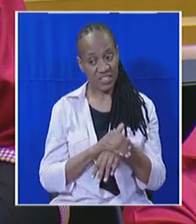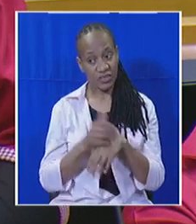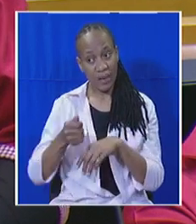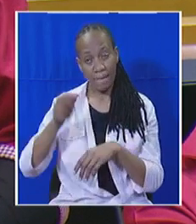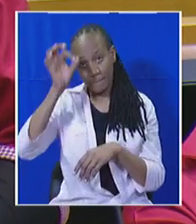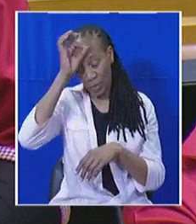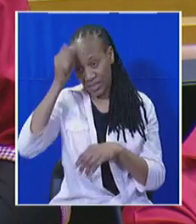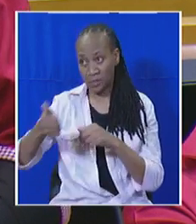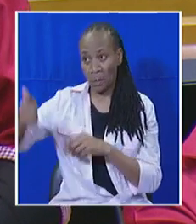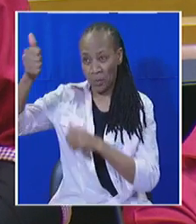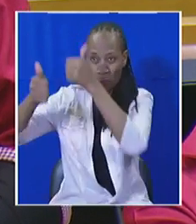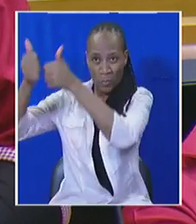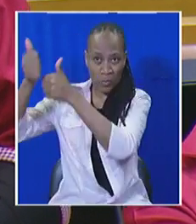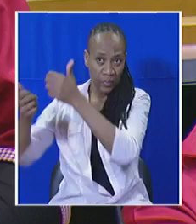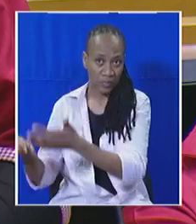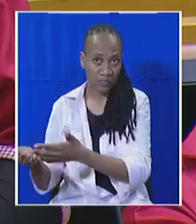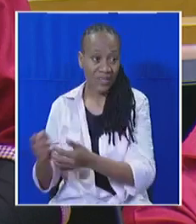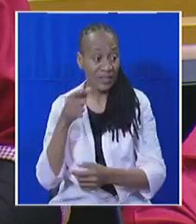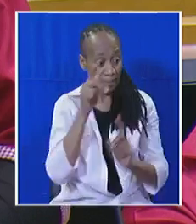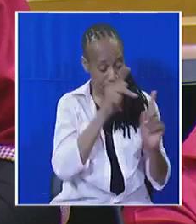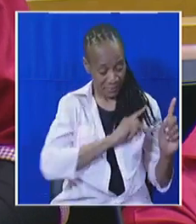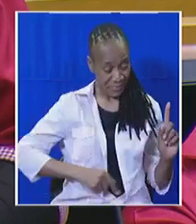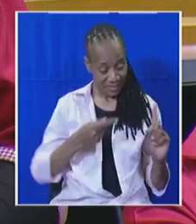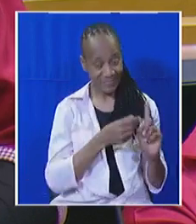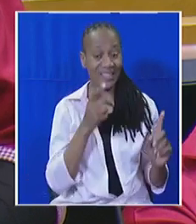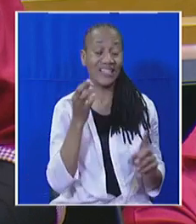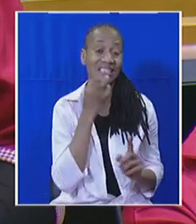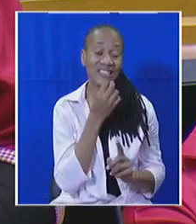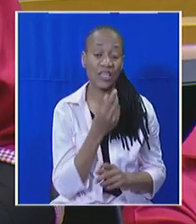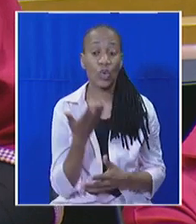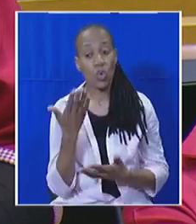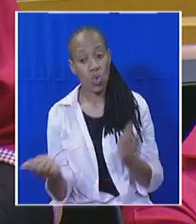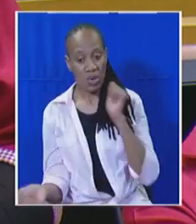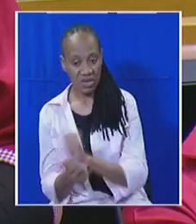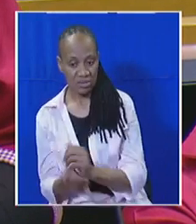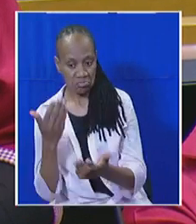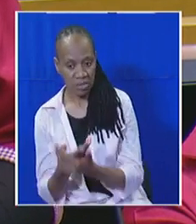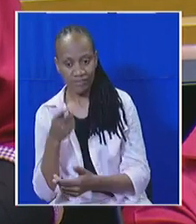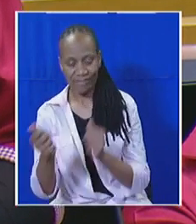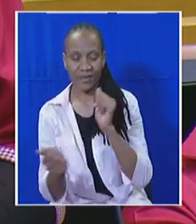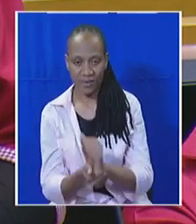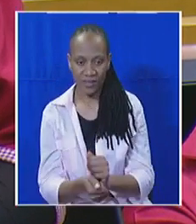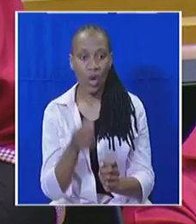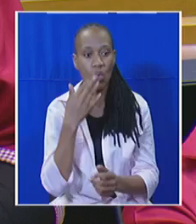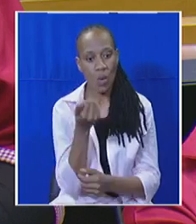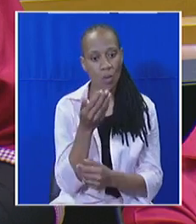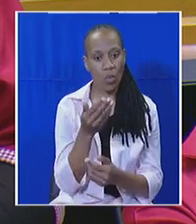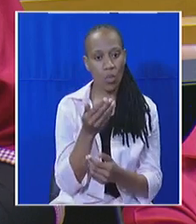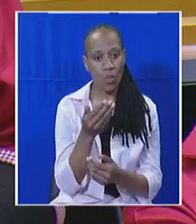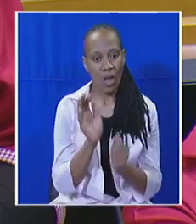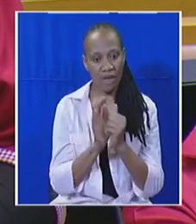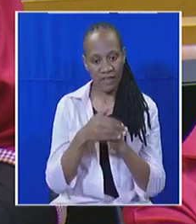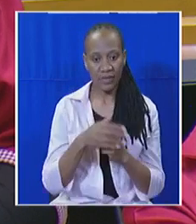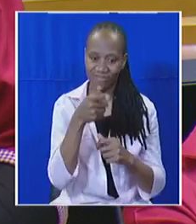security, issuing instructions to say who can be arrested and who cannot be arrested. As a result, his